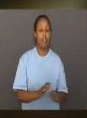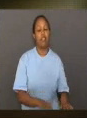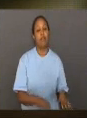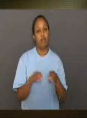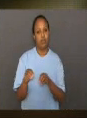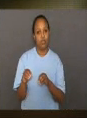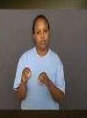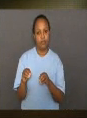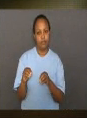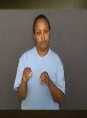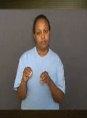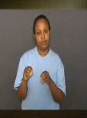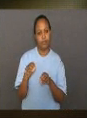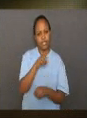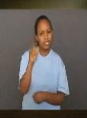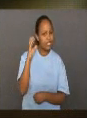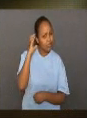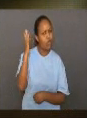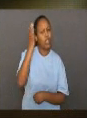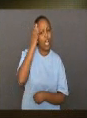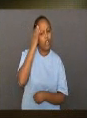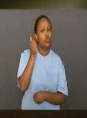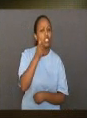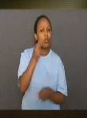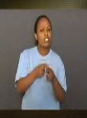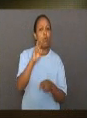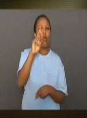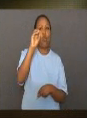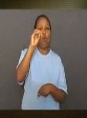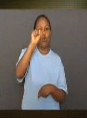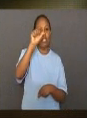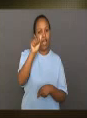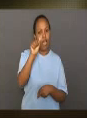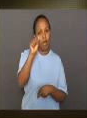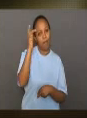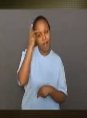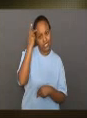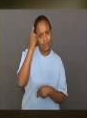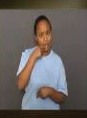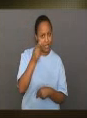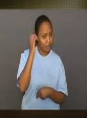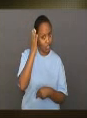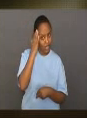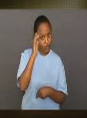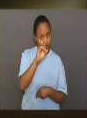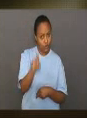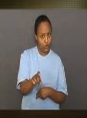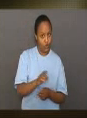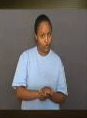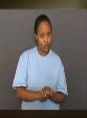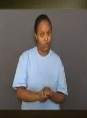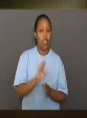Students, have you ever heard of a woman named Rosa Parks? The